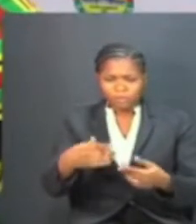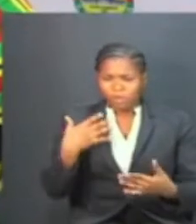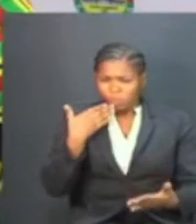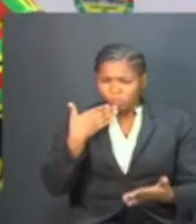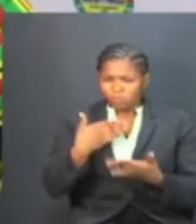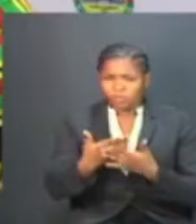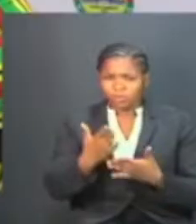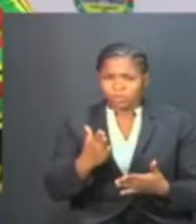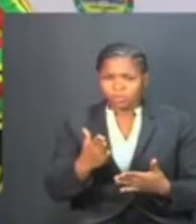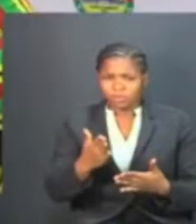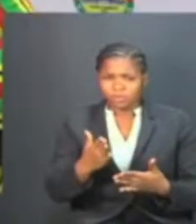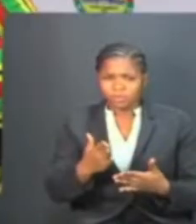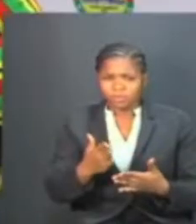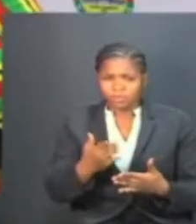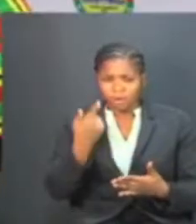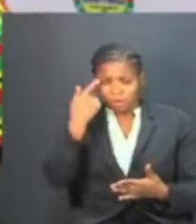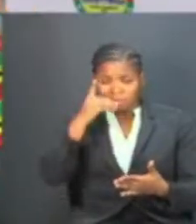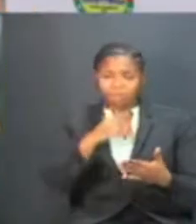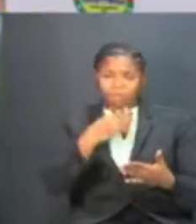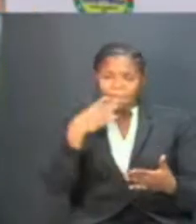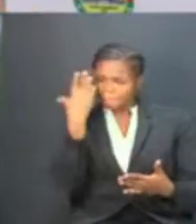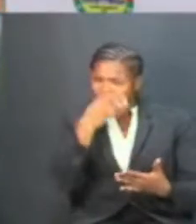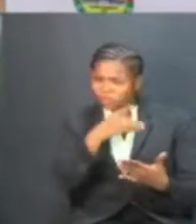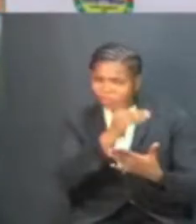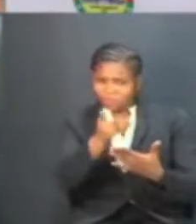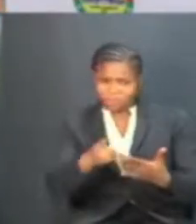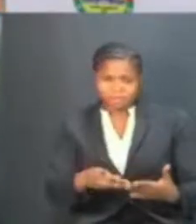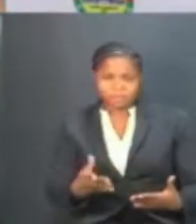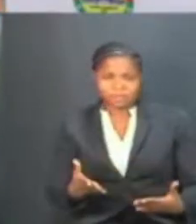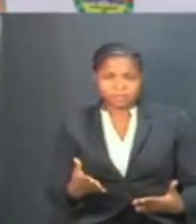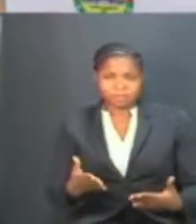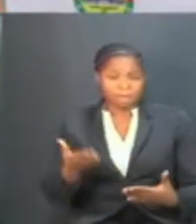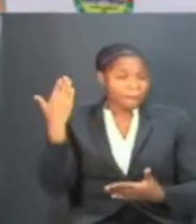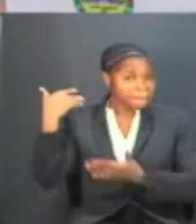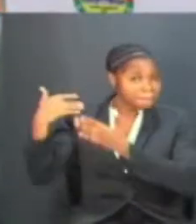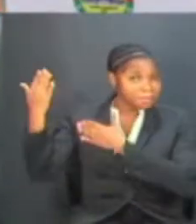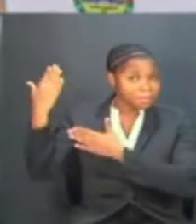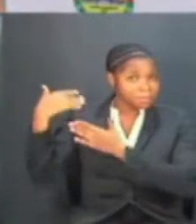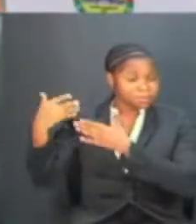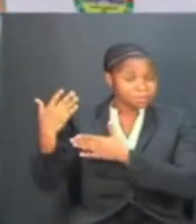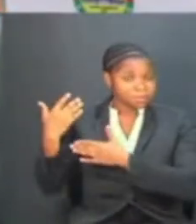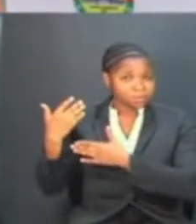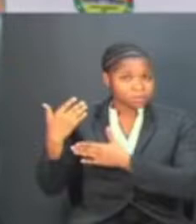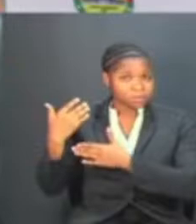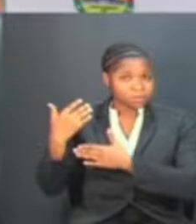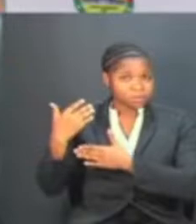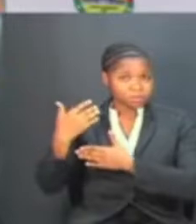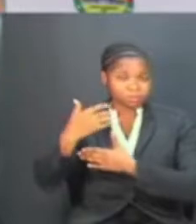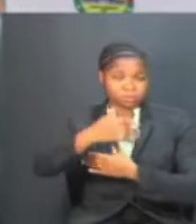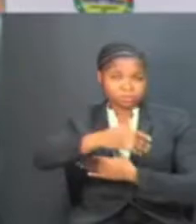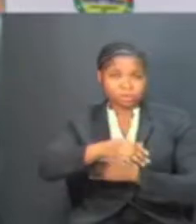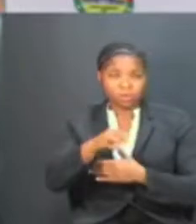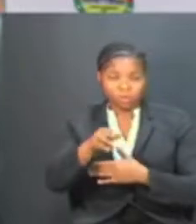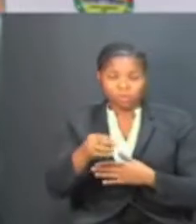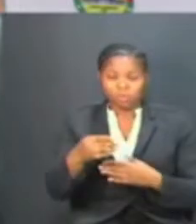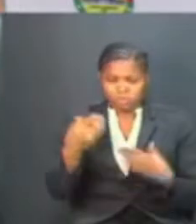for decorative purposes. And in those days, Mr. Speaker, you wear just the